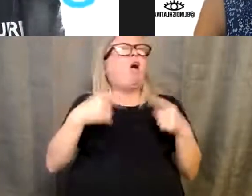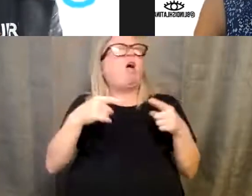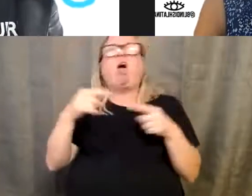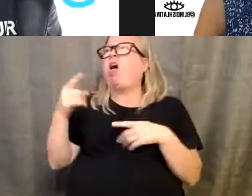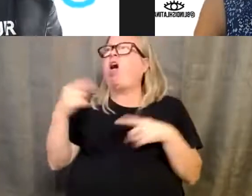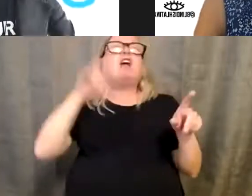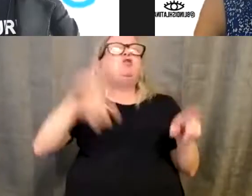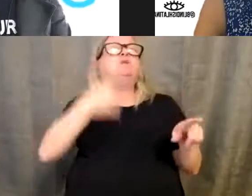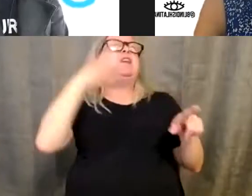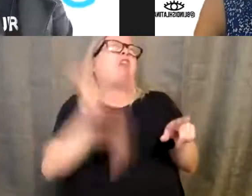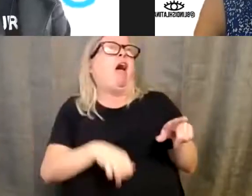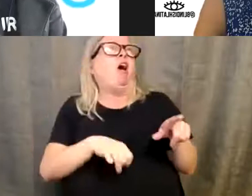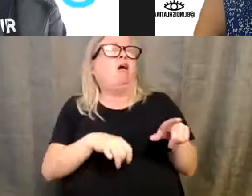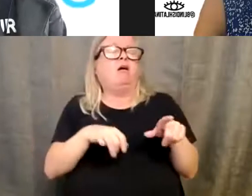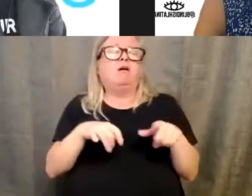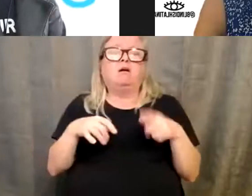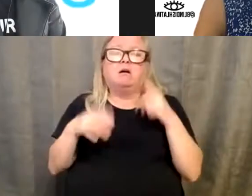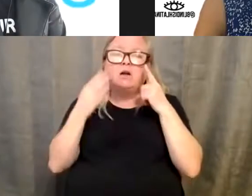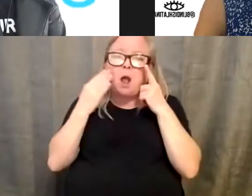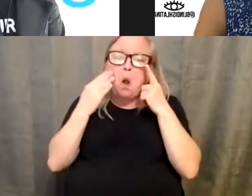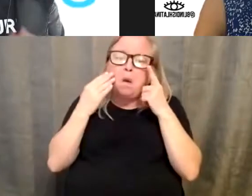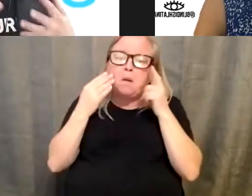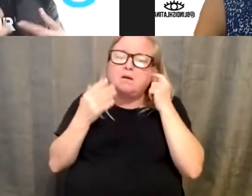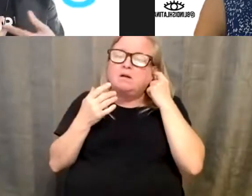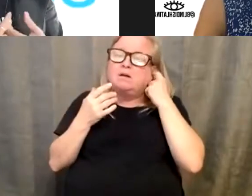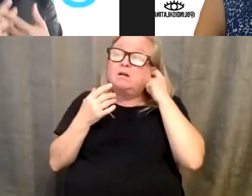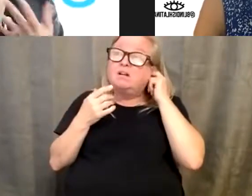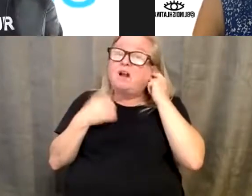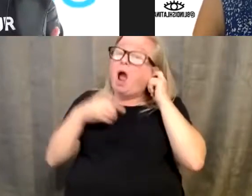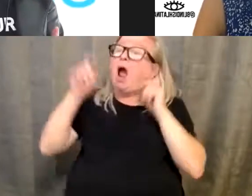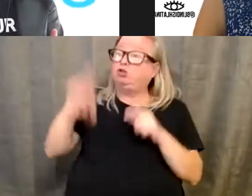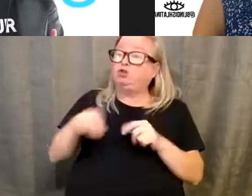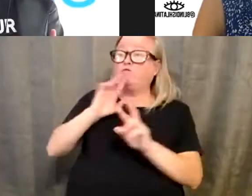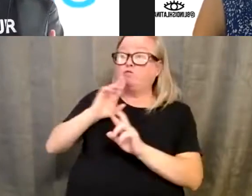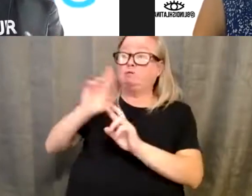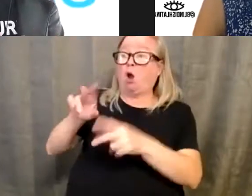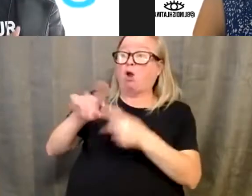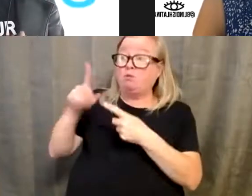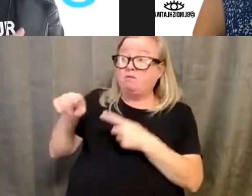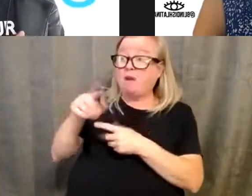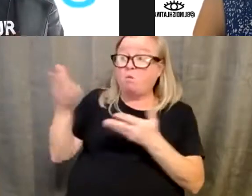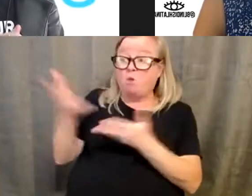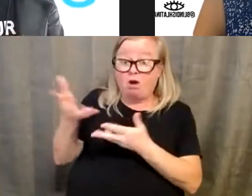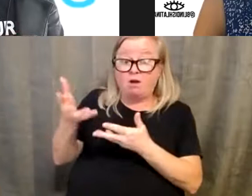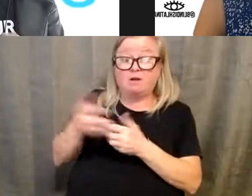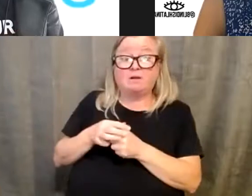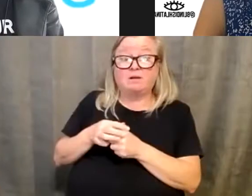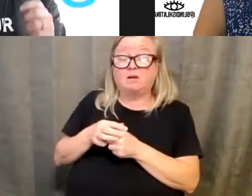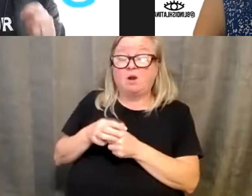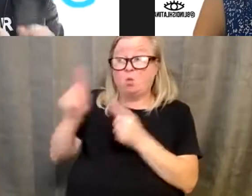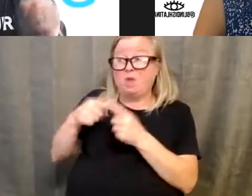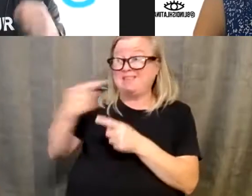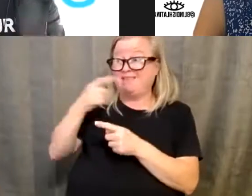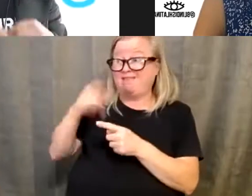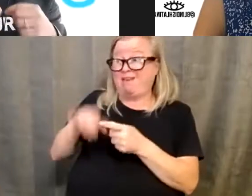said that, you know. And what I should have responded when that comment was said to me was,